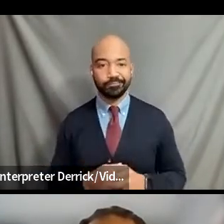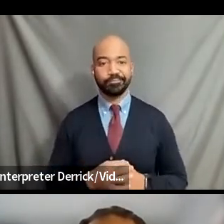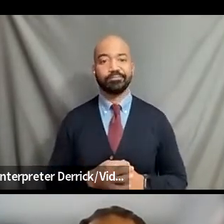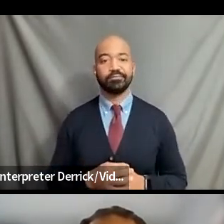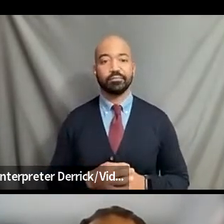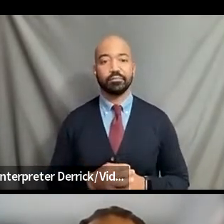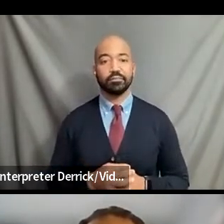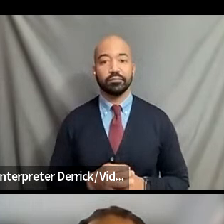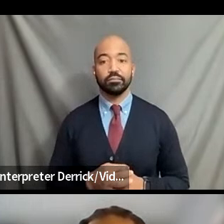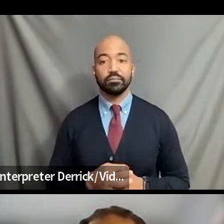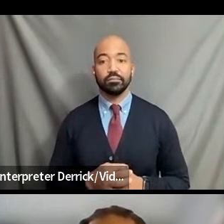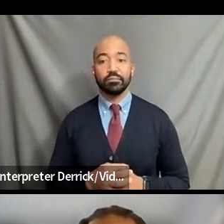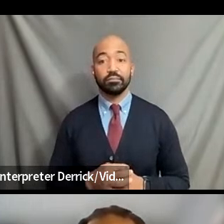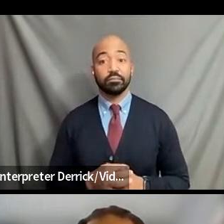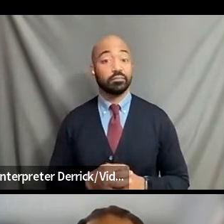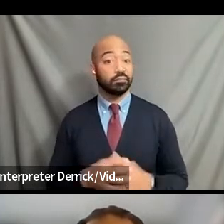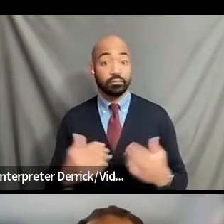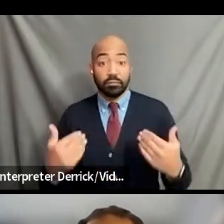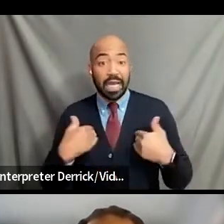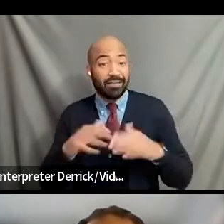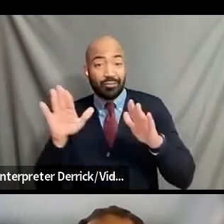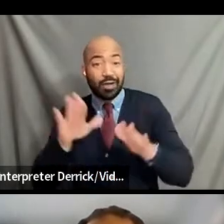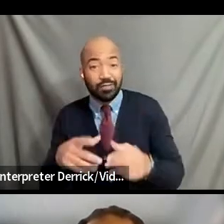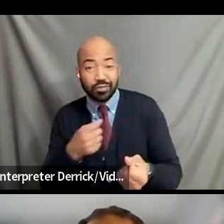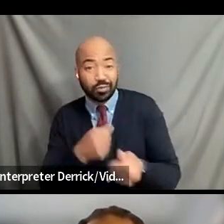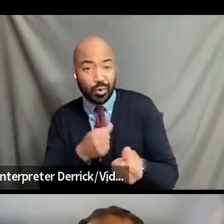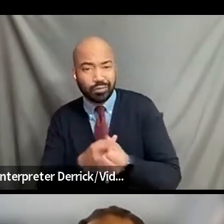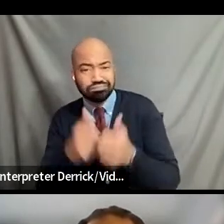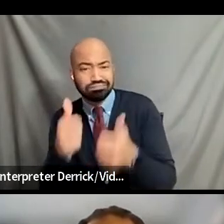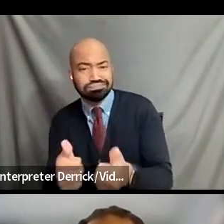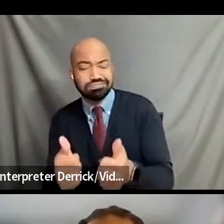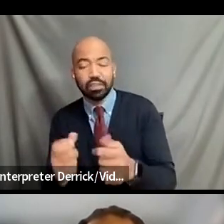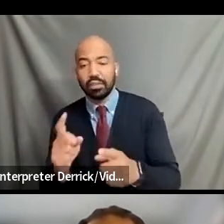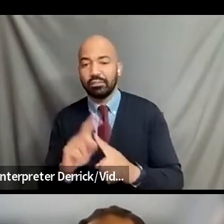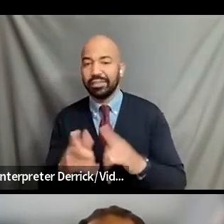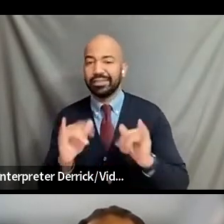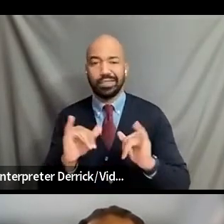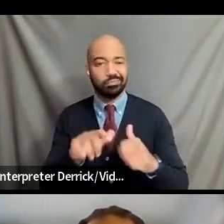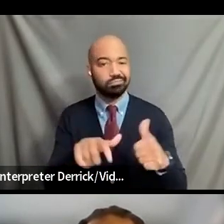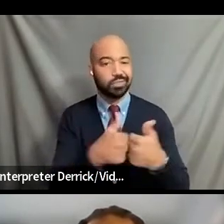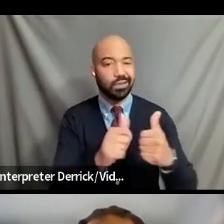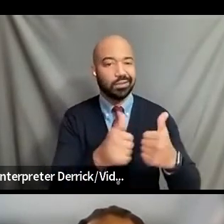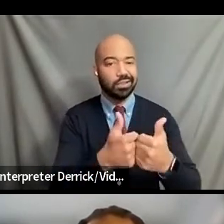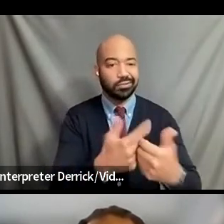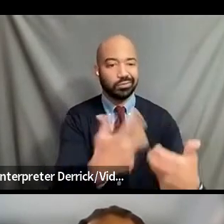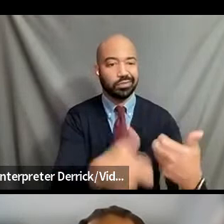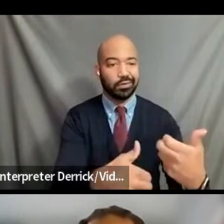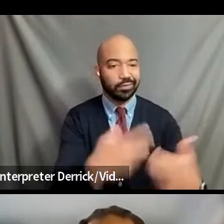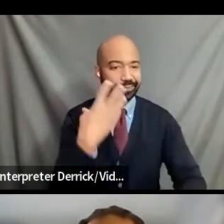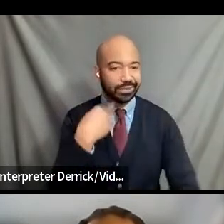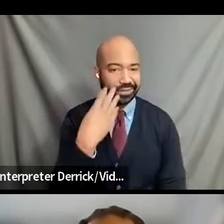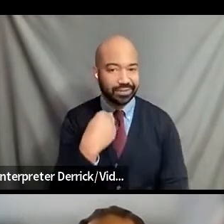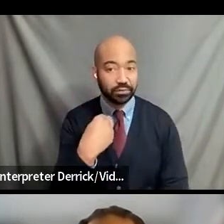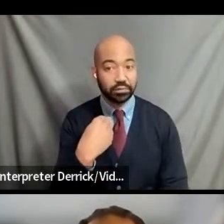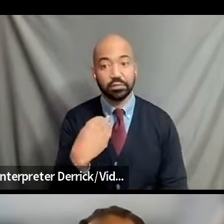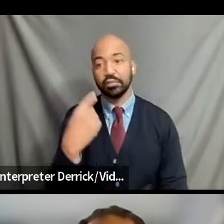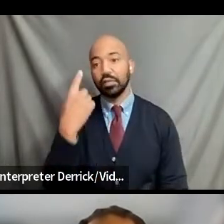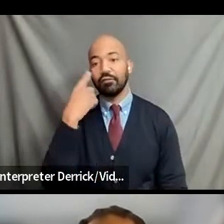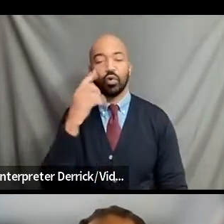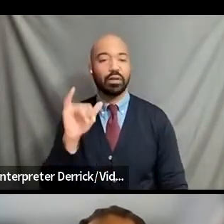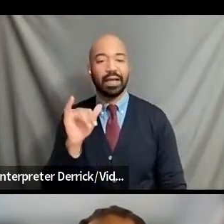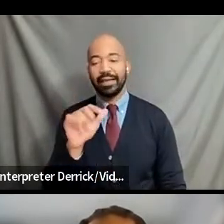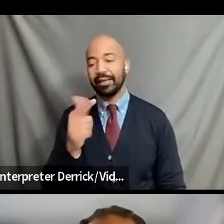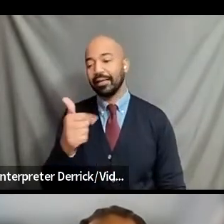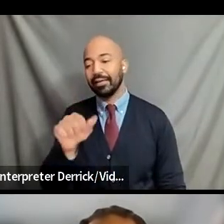mean, even with great support like that, I still had difficulties, of course, more particularly like gaslighting a little